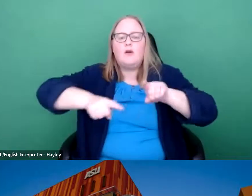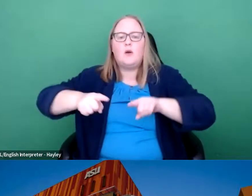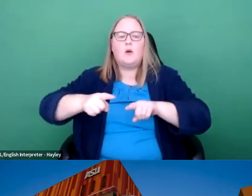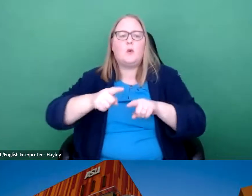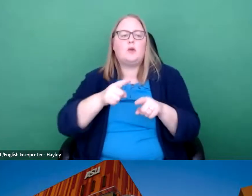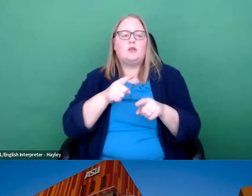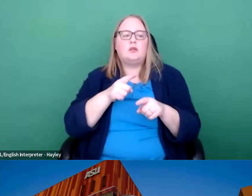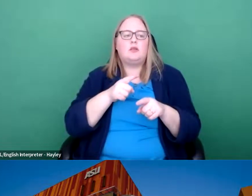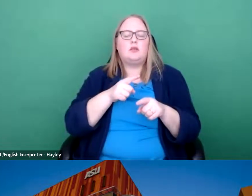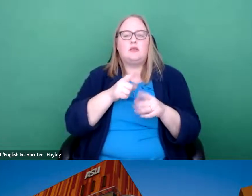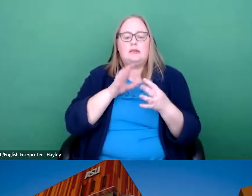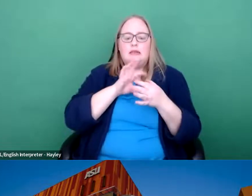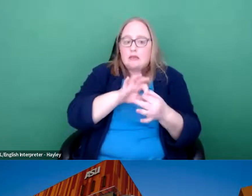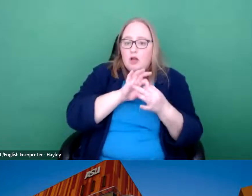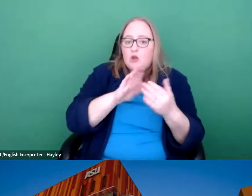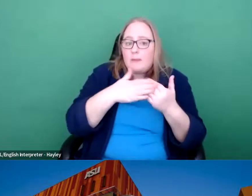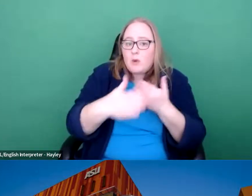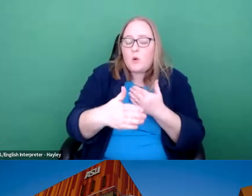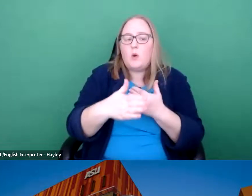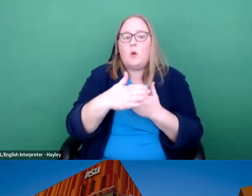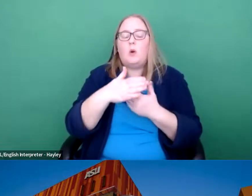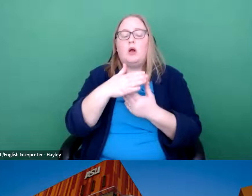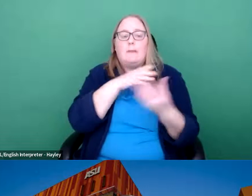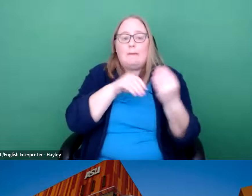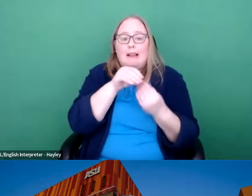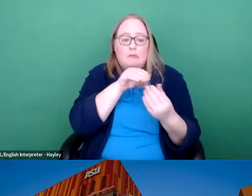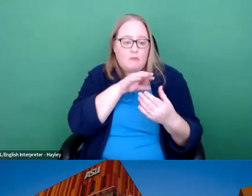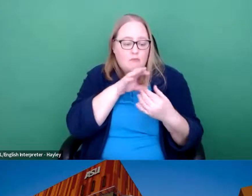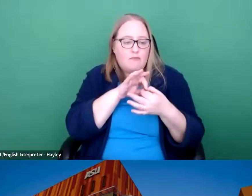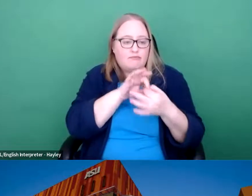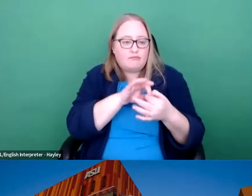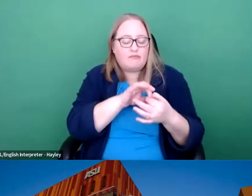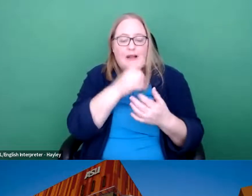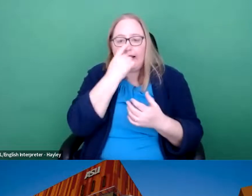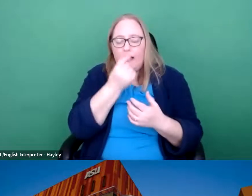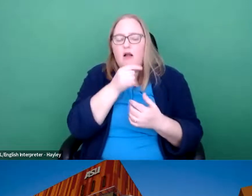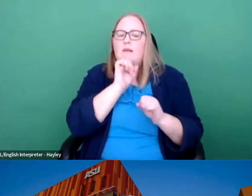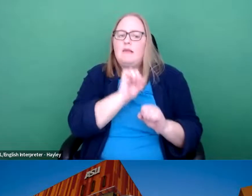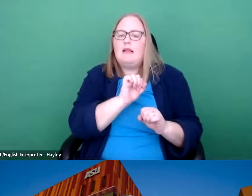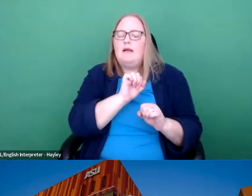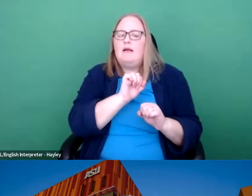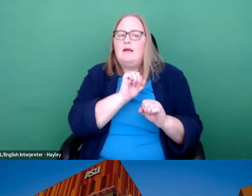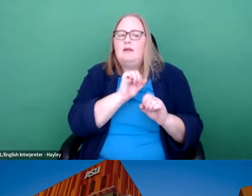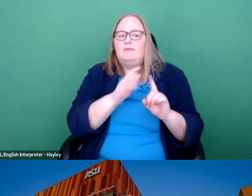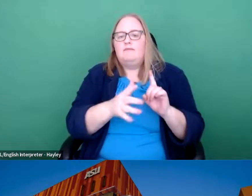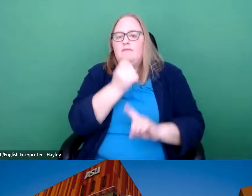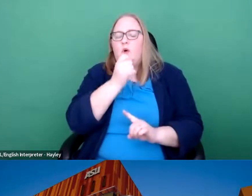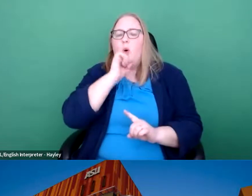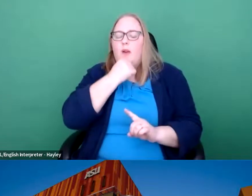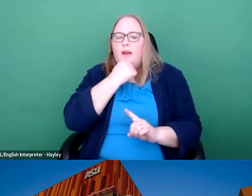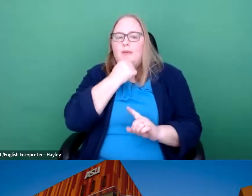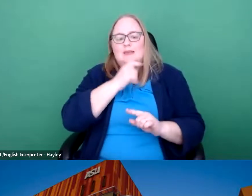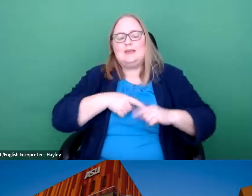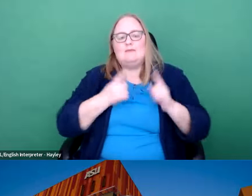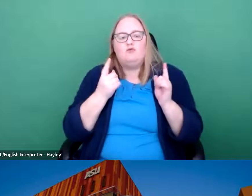space, the outcomes for them of digitization are going to be quite different. So to study intersectionality cannot be focused on the individual, but